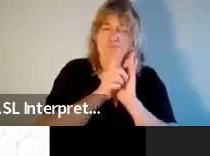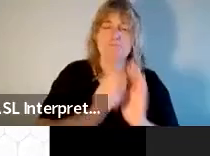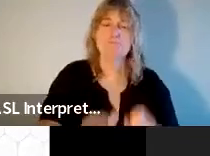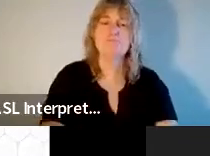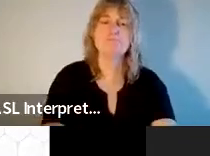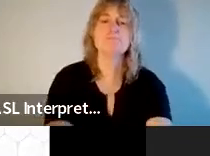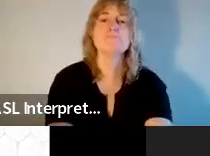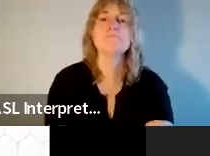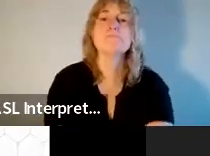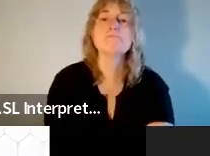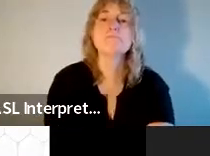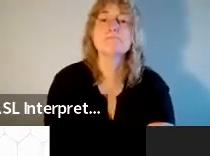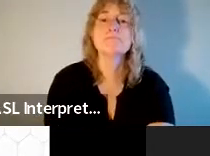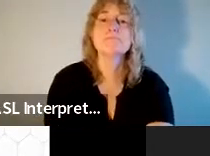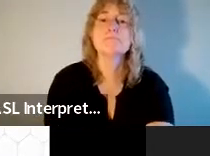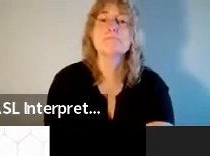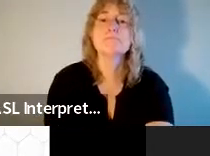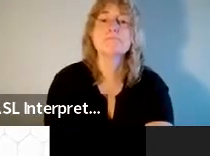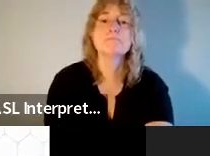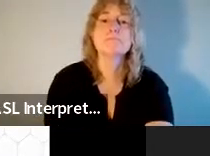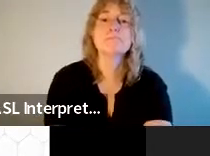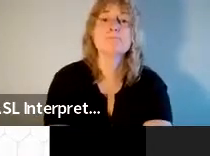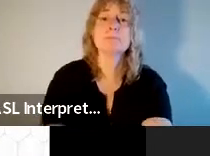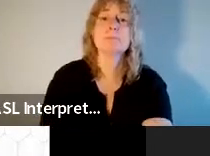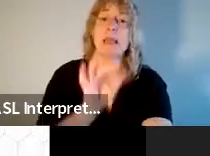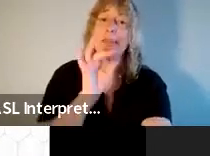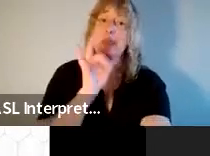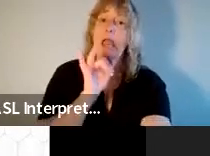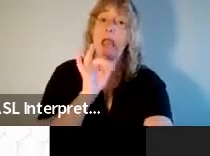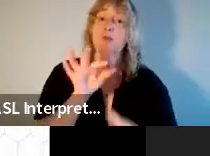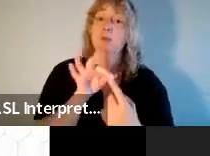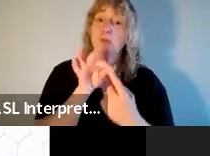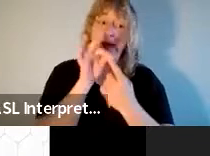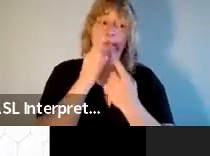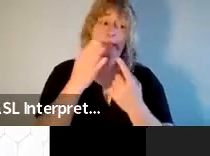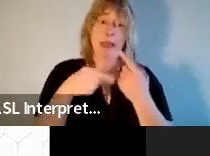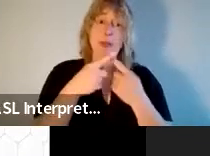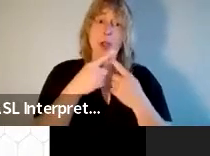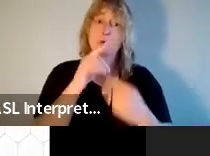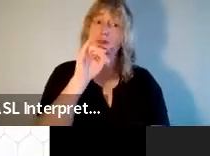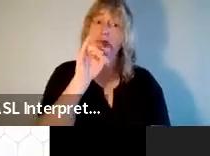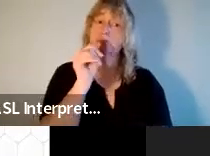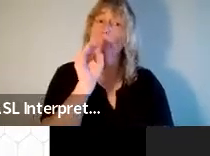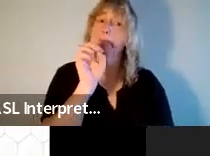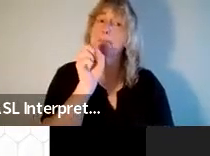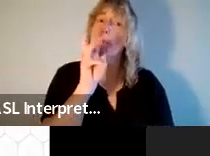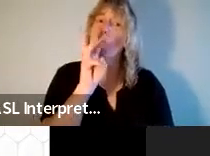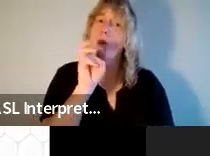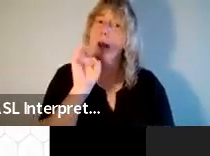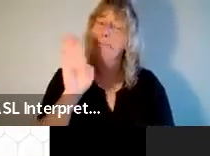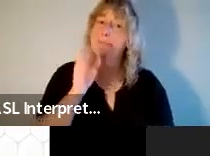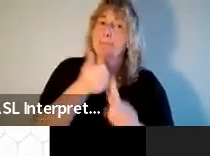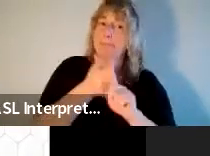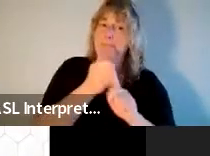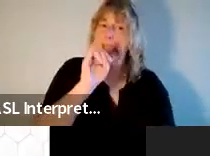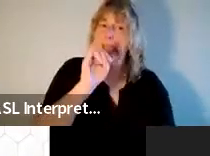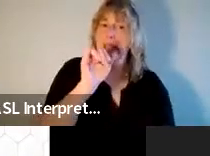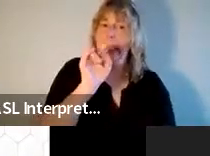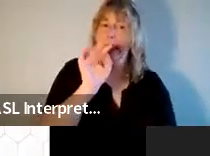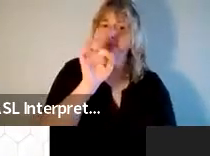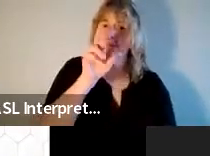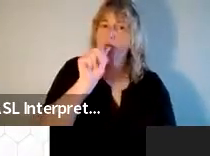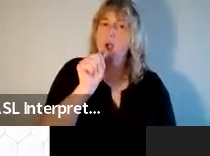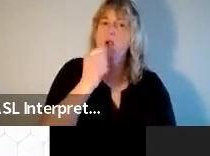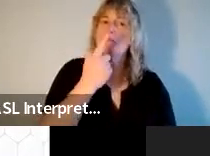One of the unique features of the James Webb being an infrared telescope is that it must be cooled, and that gives us this